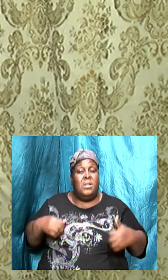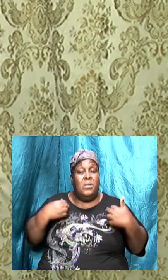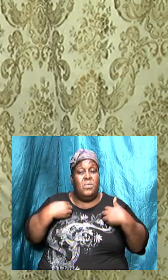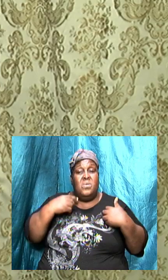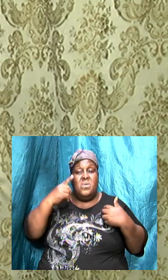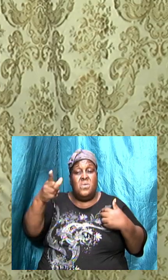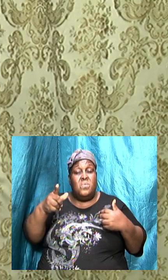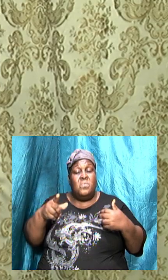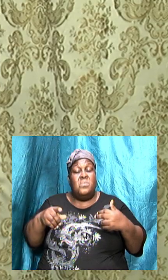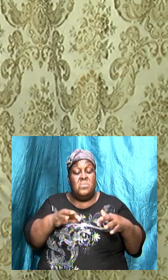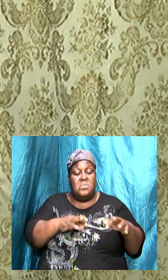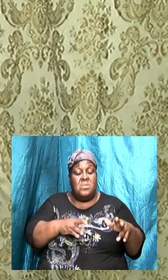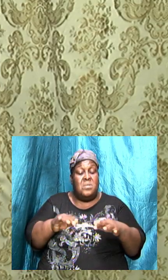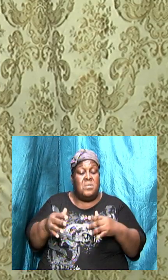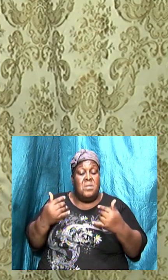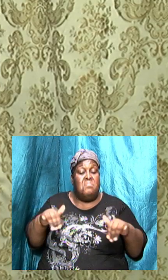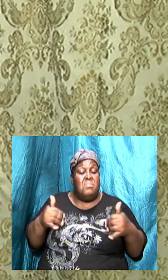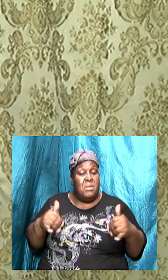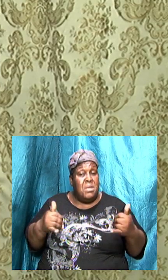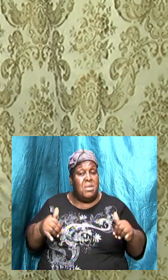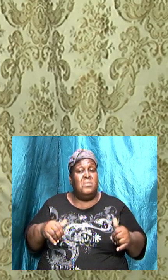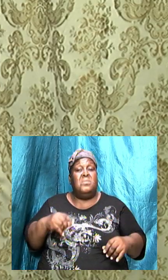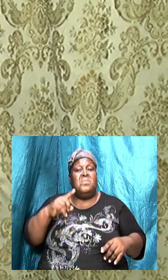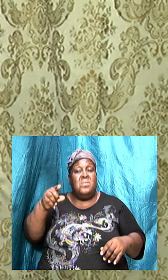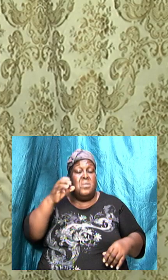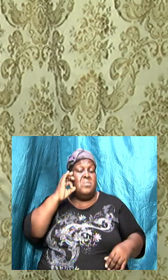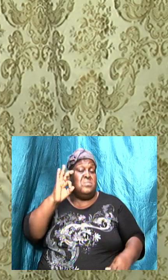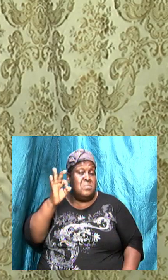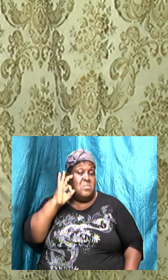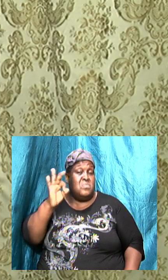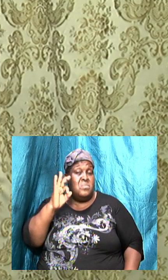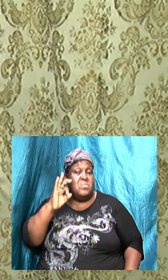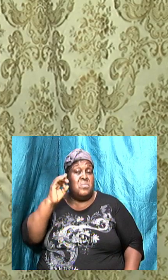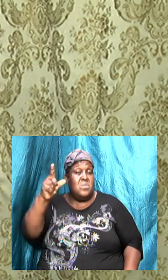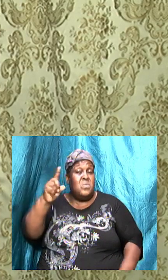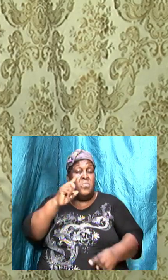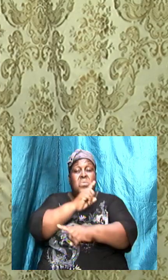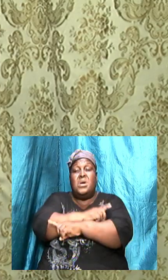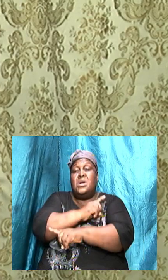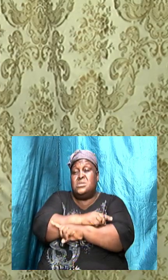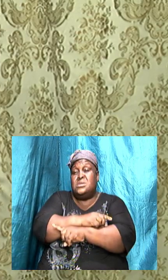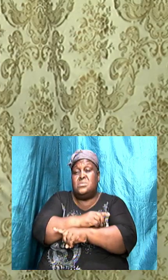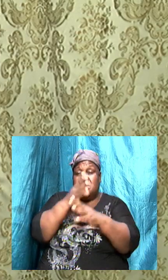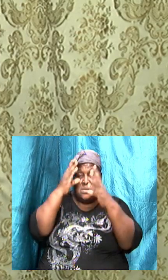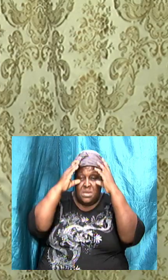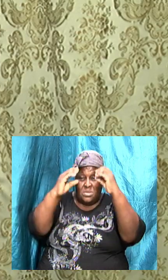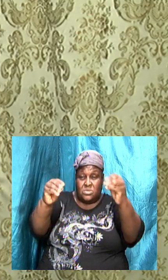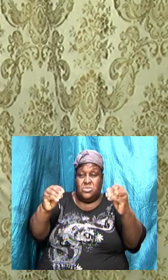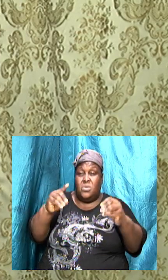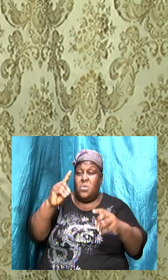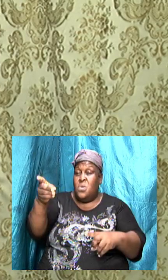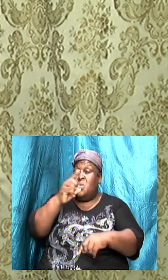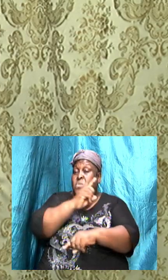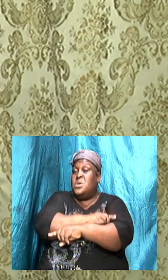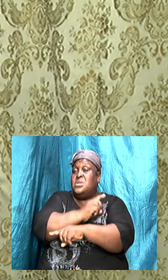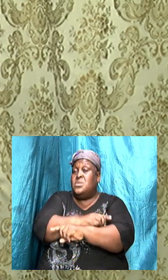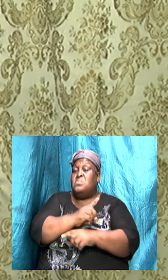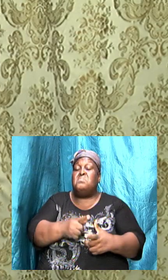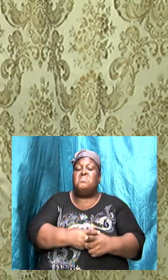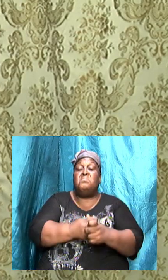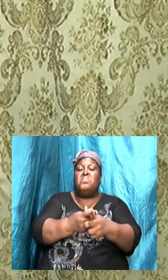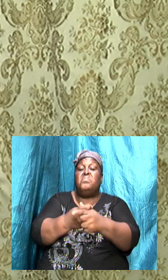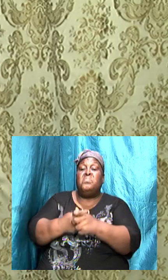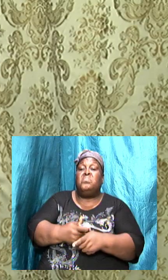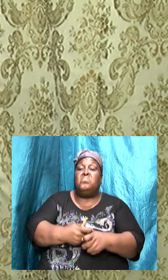these days when we're playing, one of these days when we're preaching, one of these days when we're teaching, one of these days when we're running up and